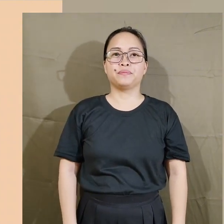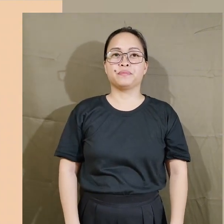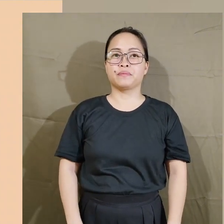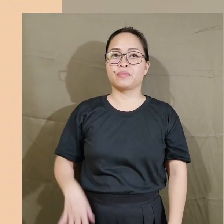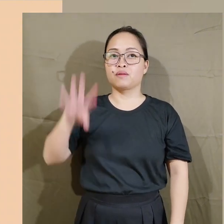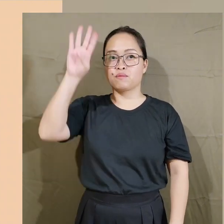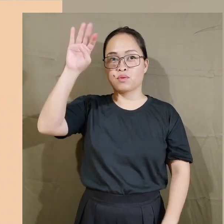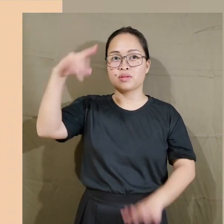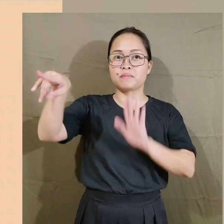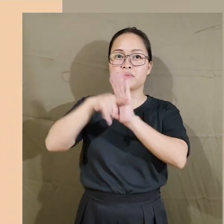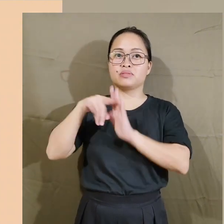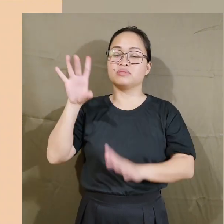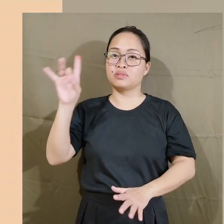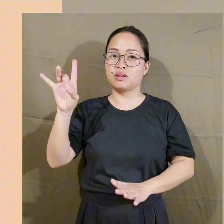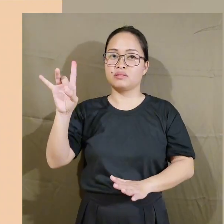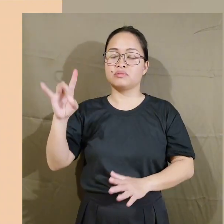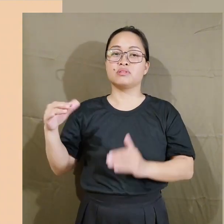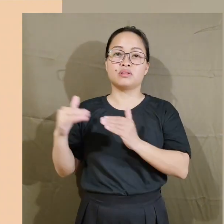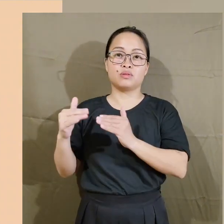will get 6.